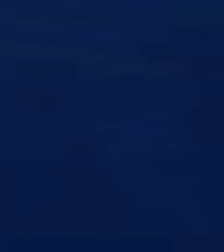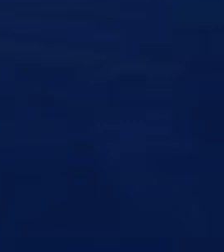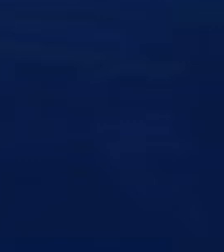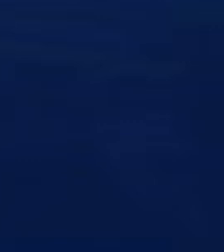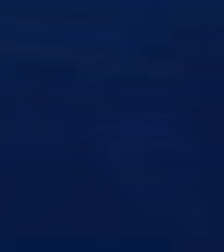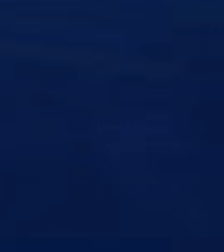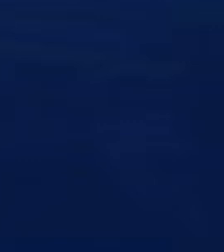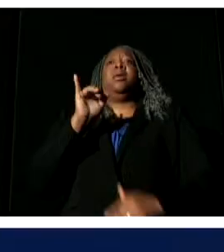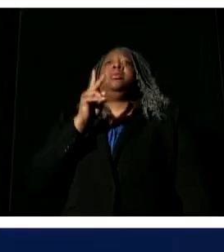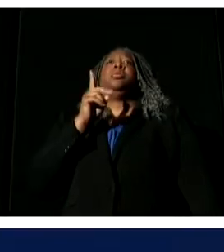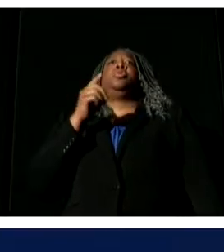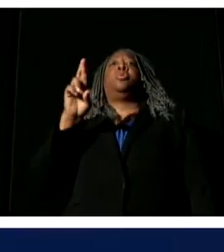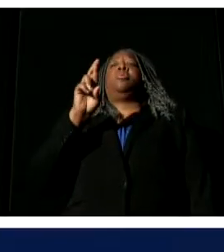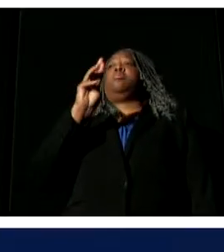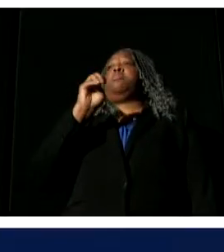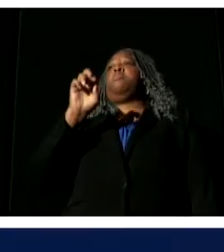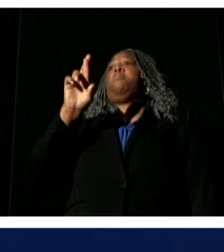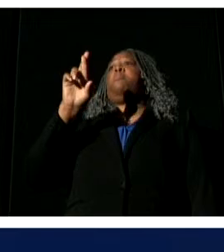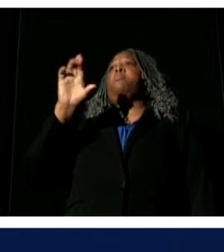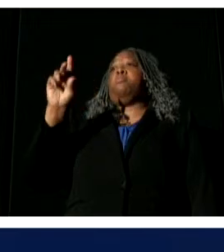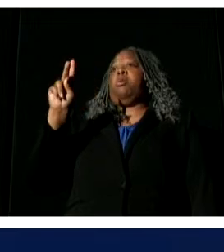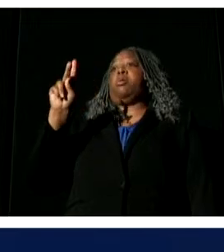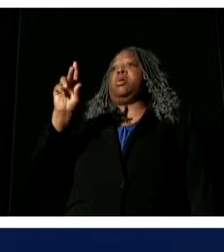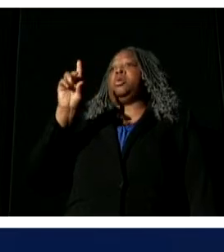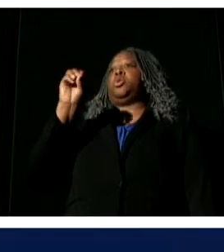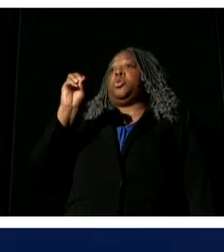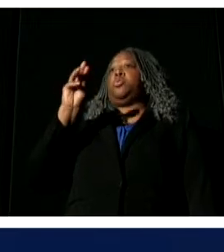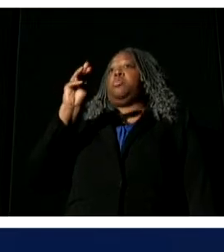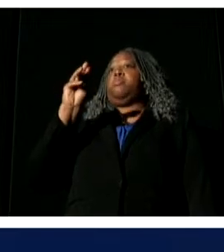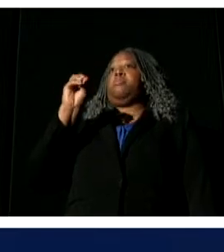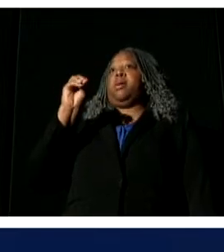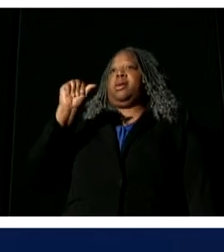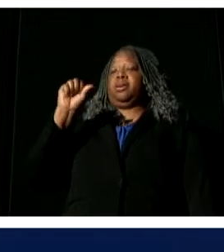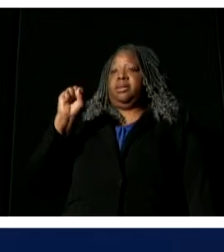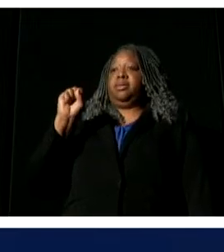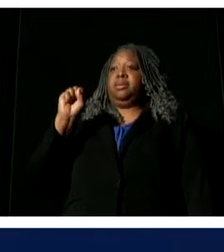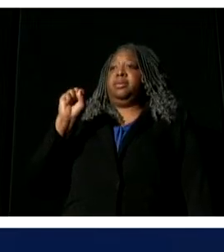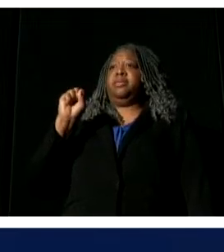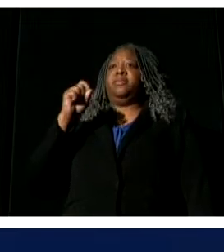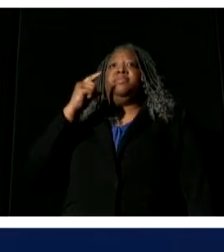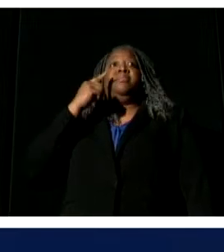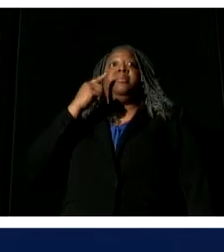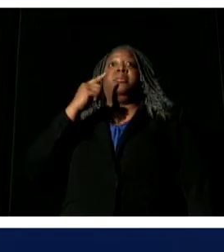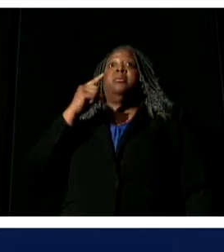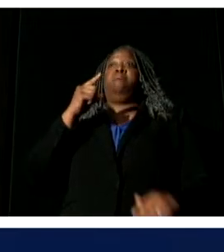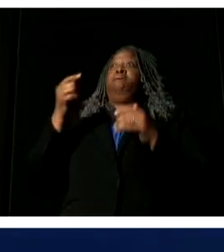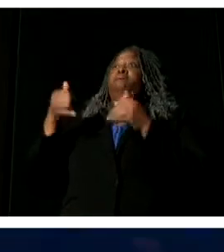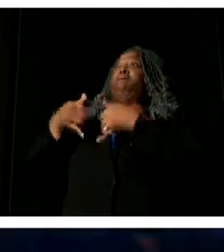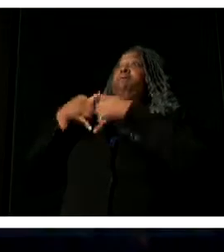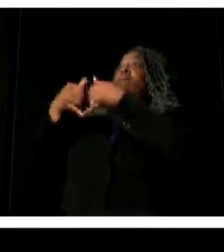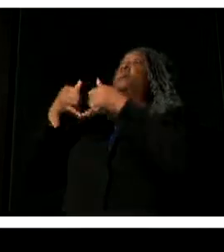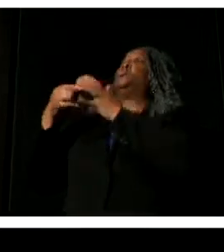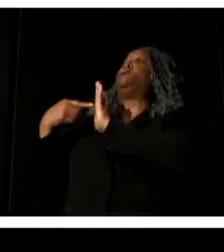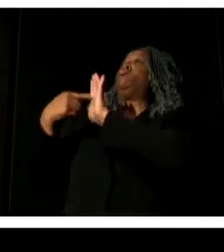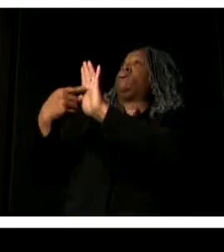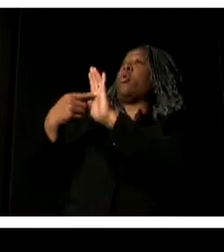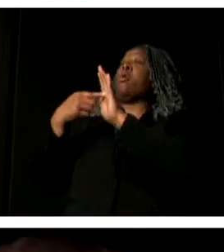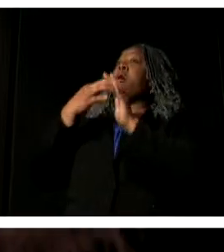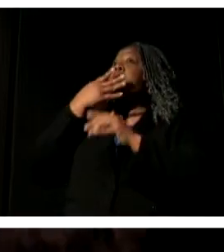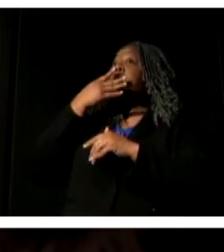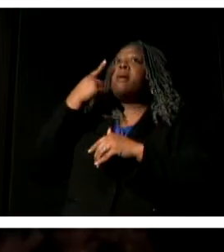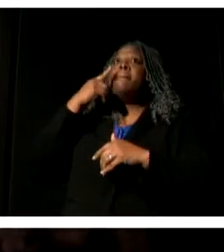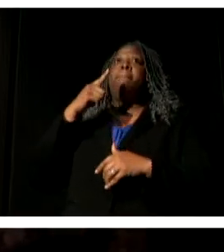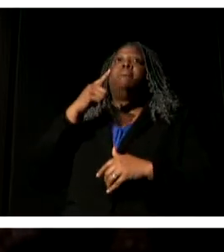DeMoss, Directional Leader for Mosaic Church. Presentation of colors by the Little Rock Fire Department and Little Rock